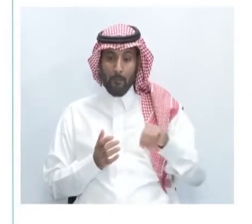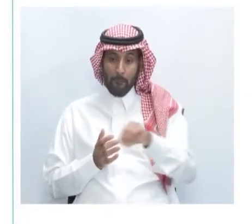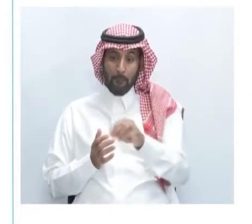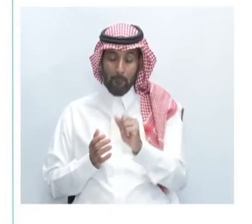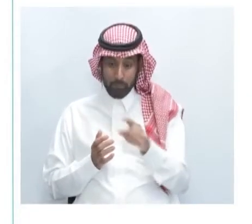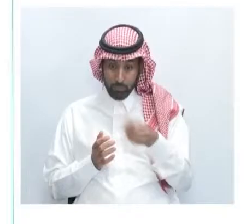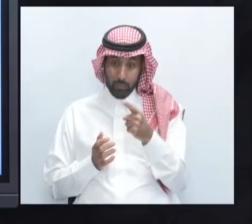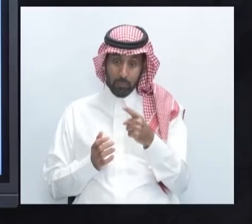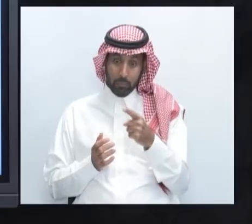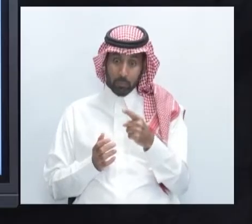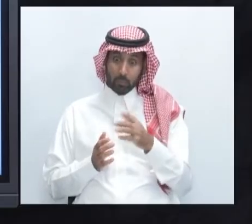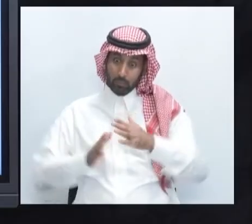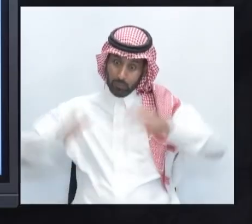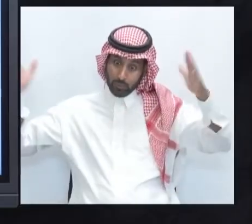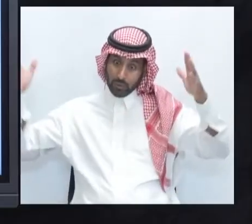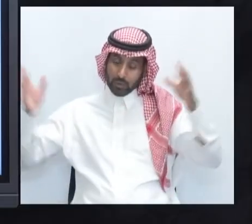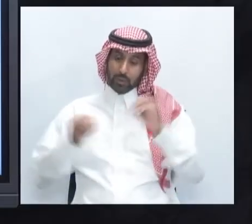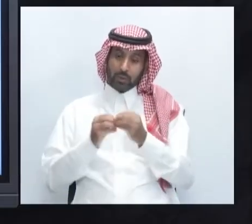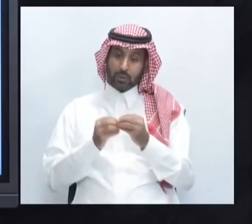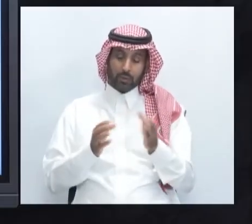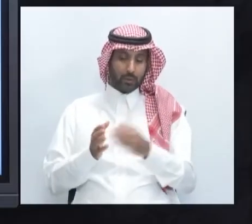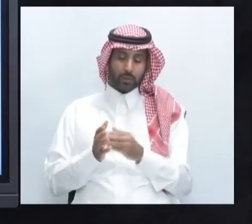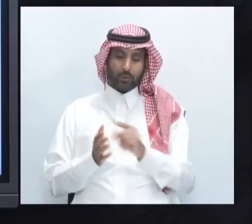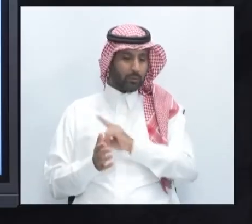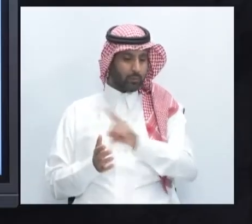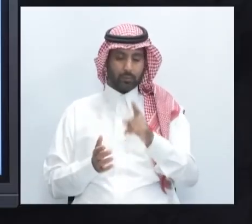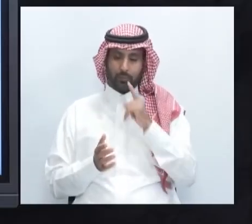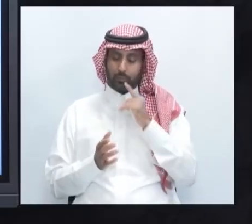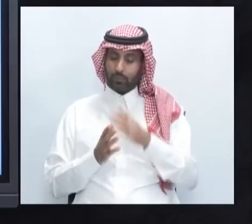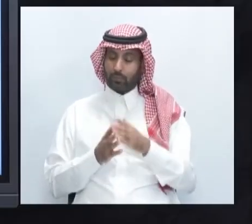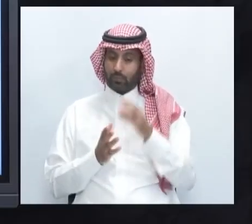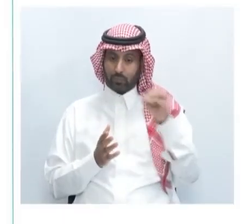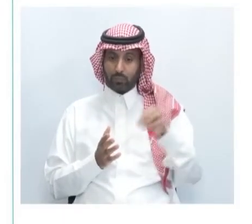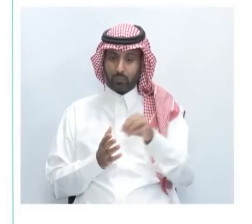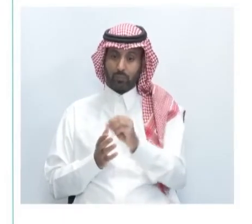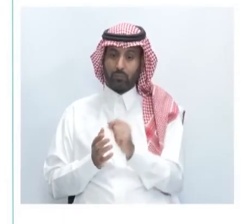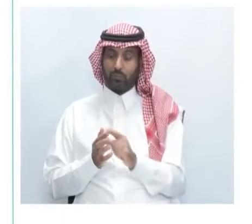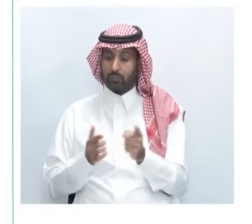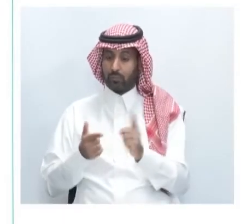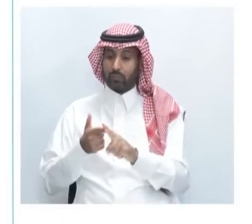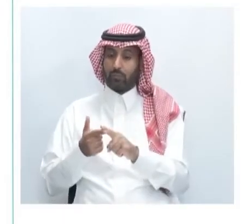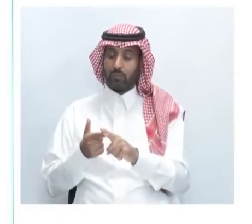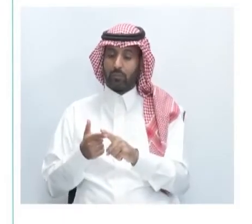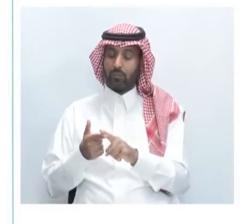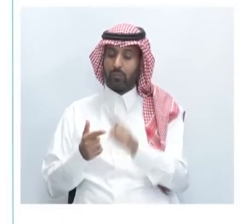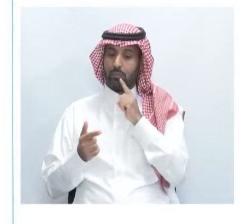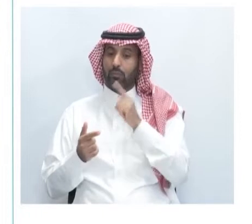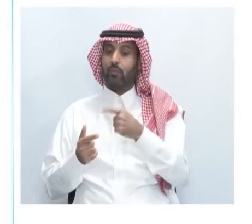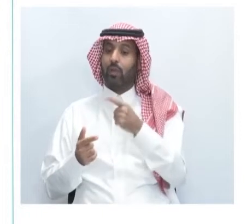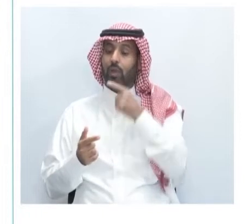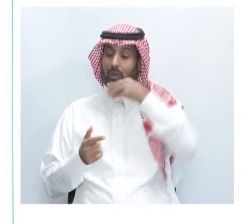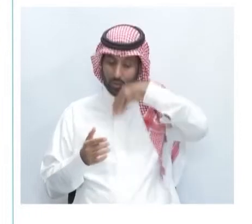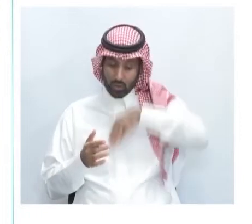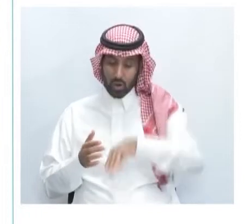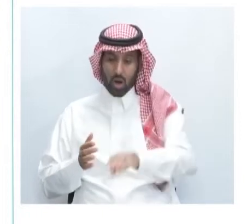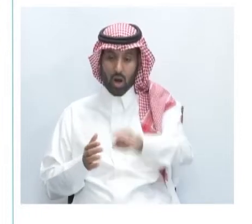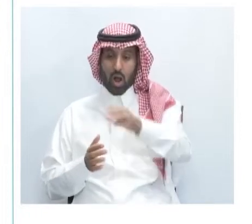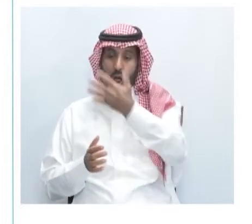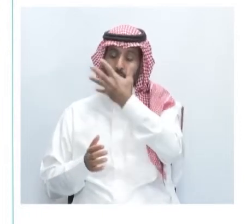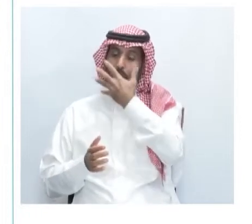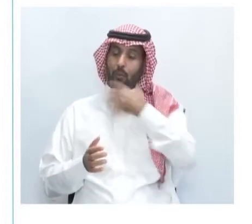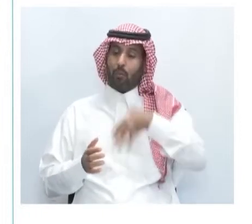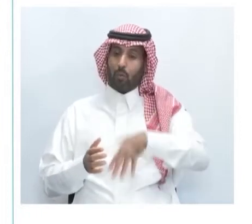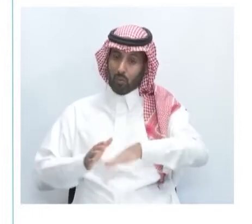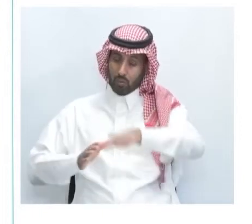mouse? Big and gray? No. The other boy says what? No. It's an elephant.